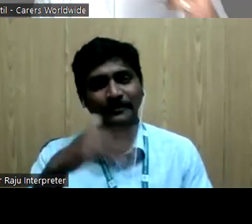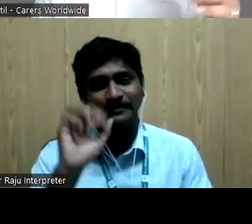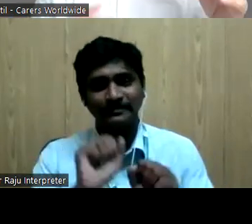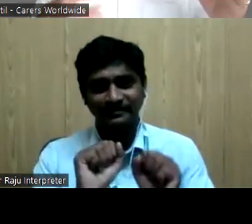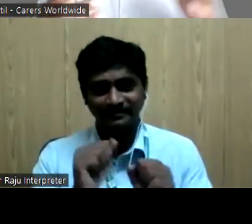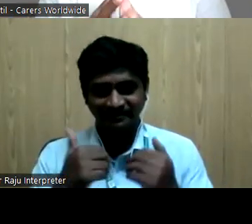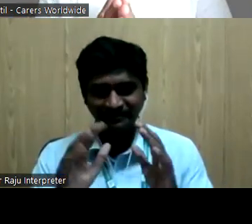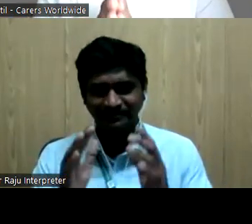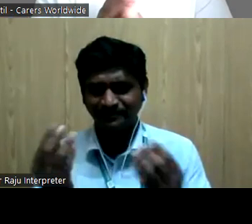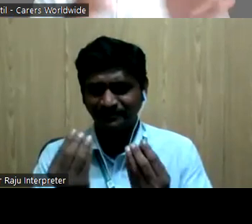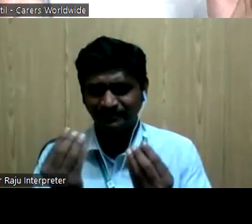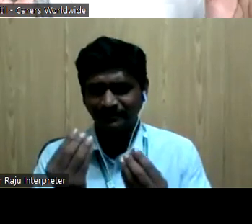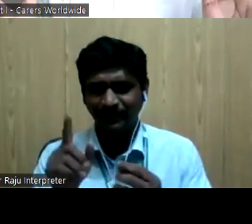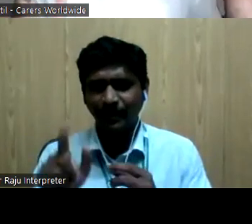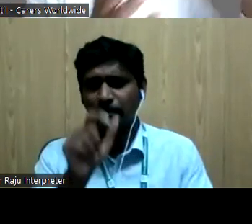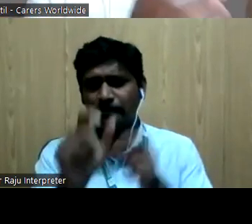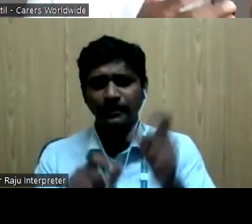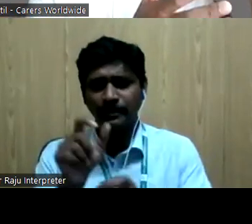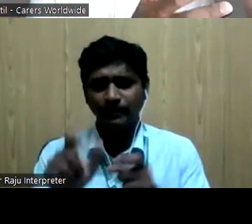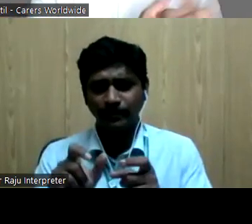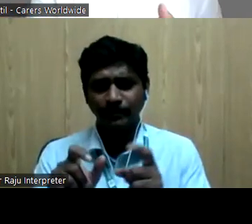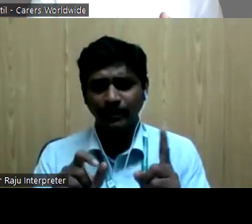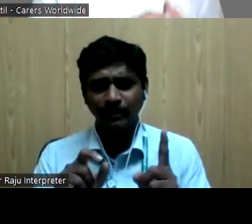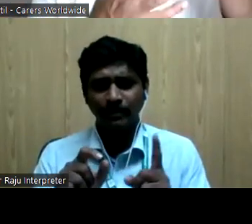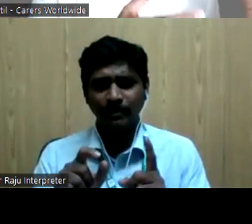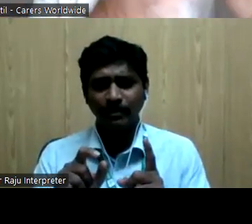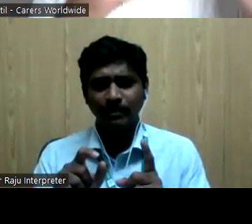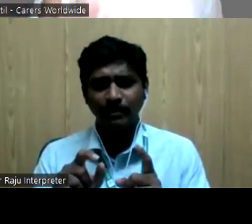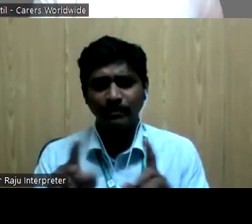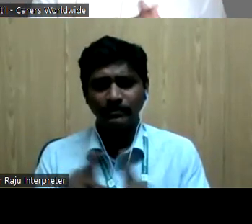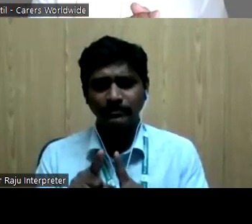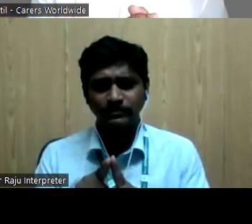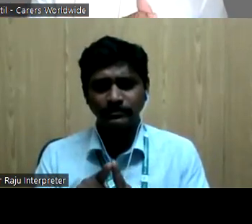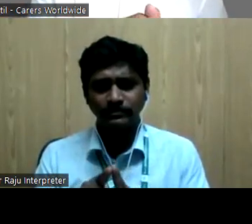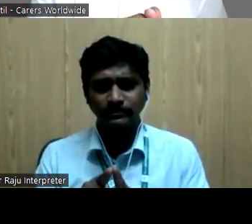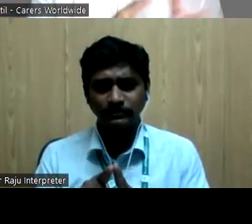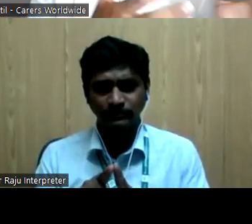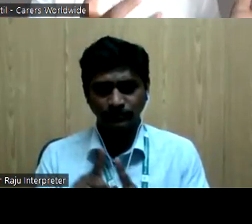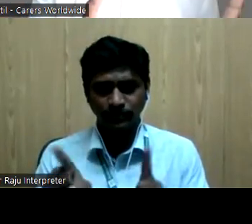so that people can live in a trusted and guardian